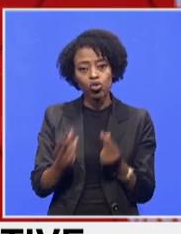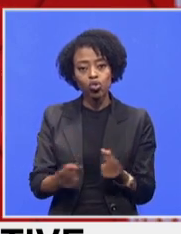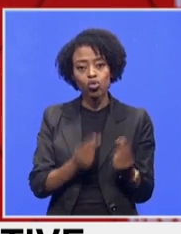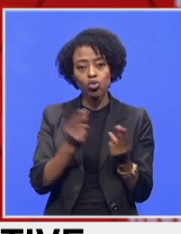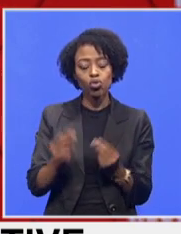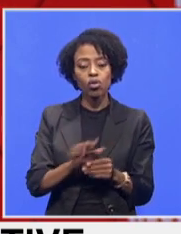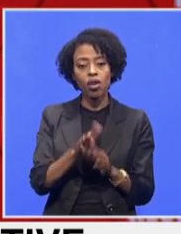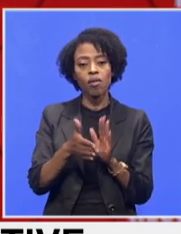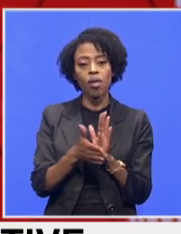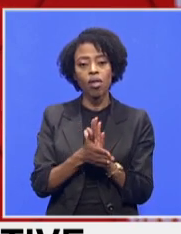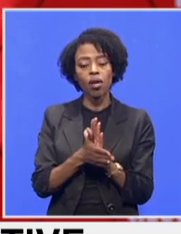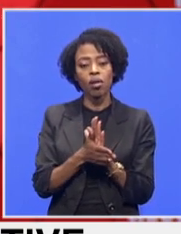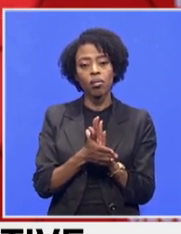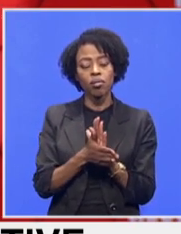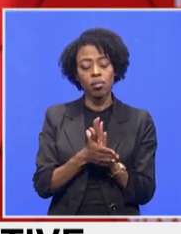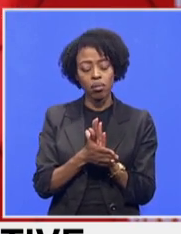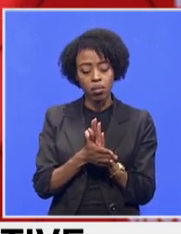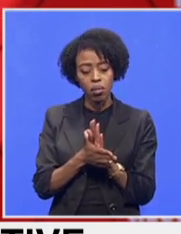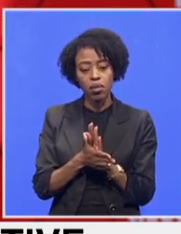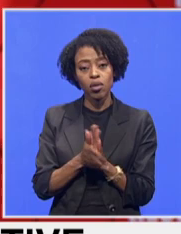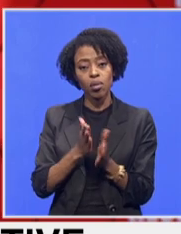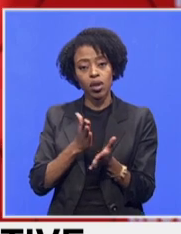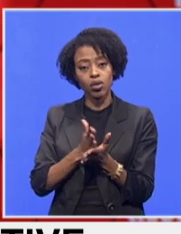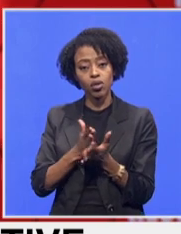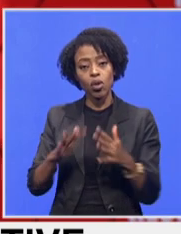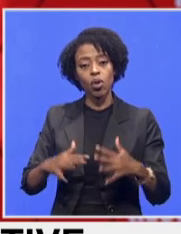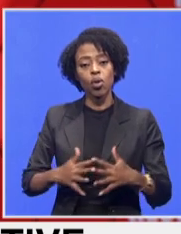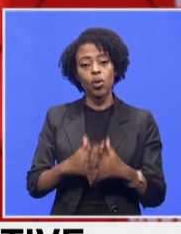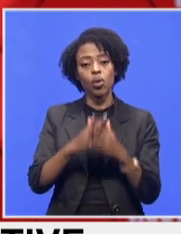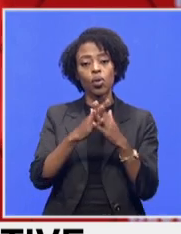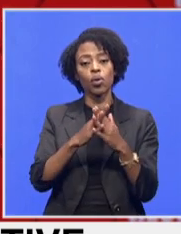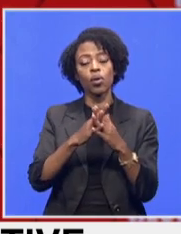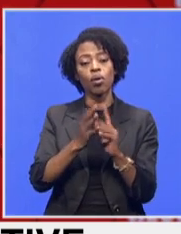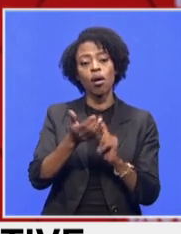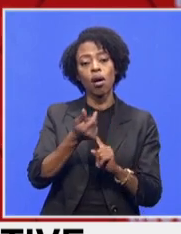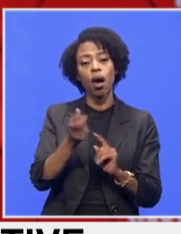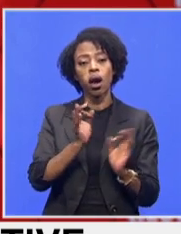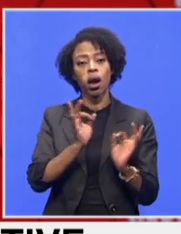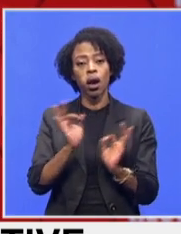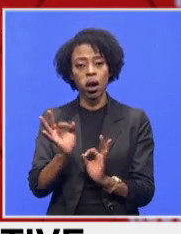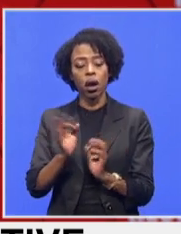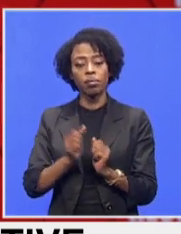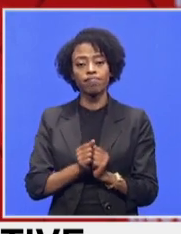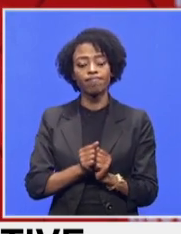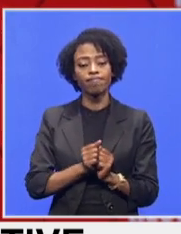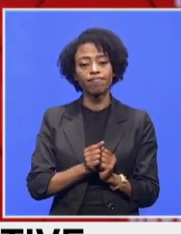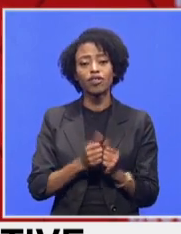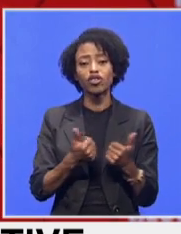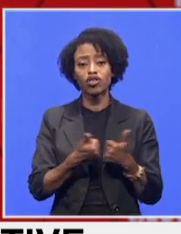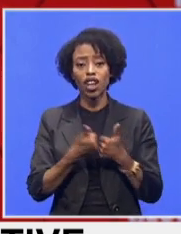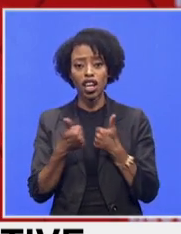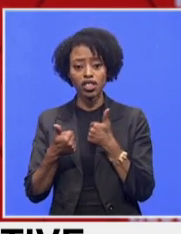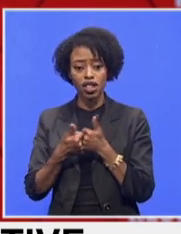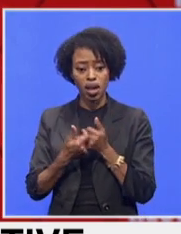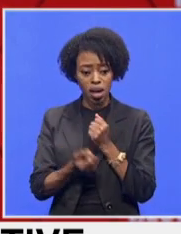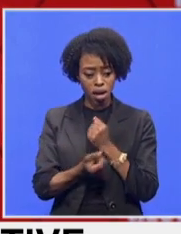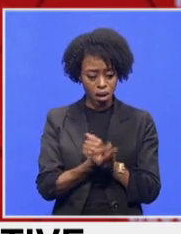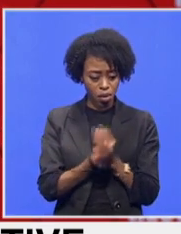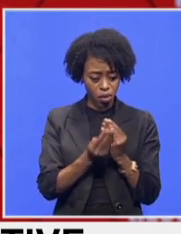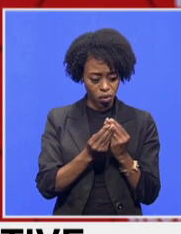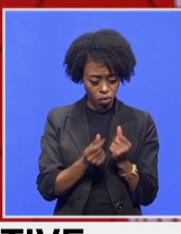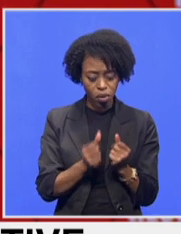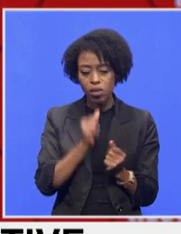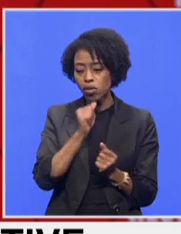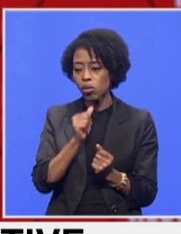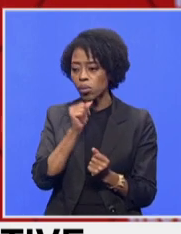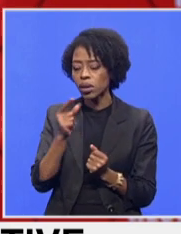forging and strengthening unity, confronting difficulties and differences in